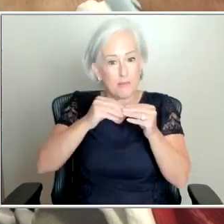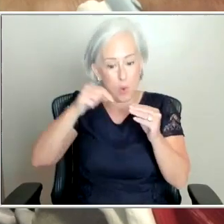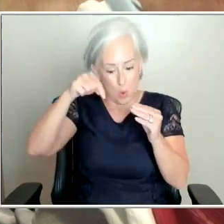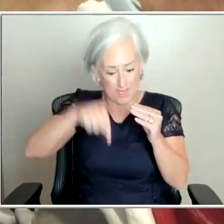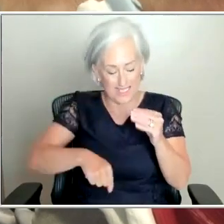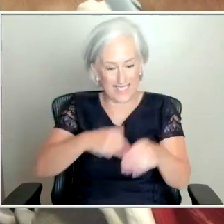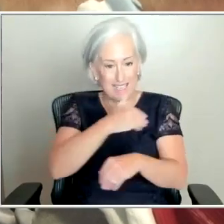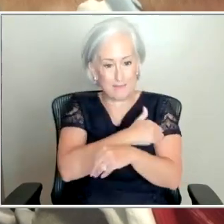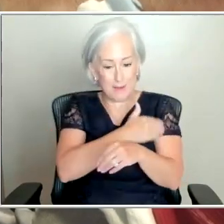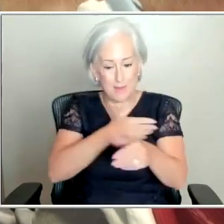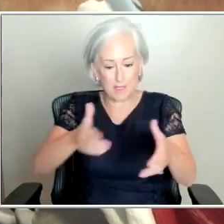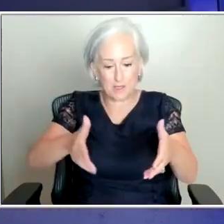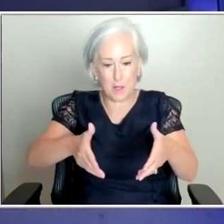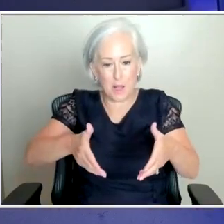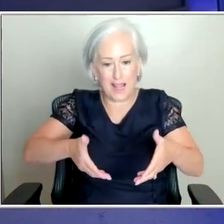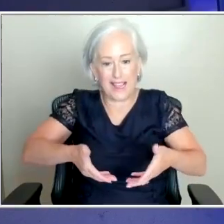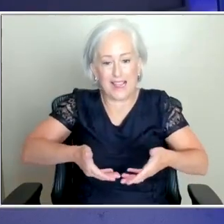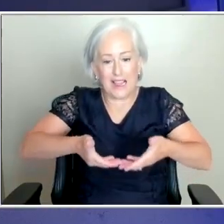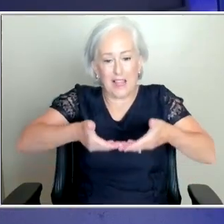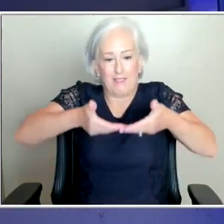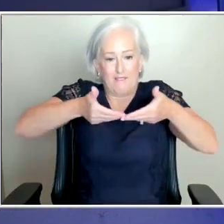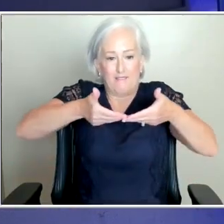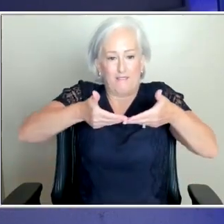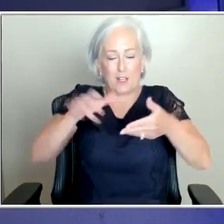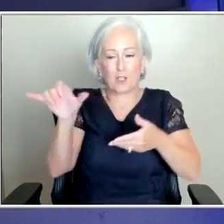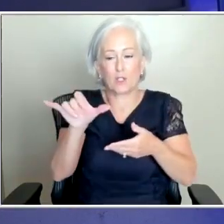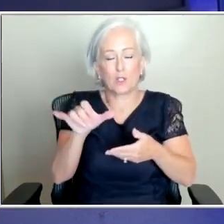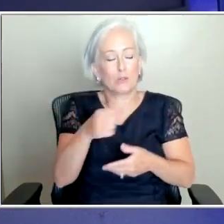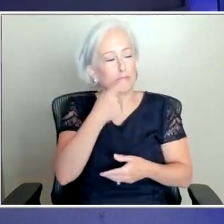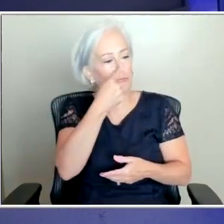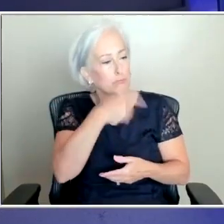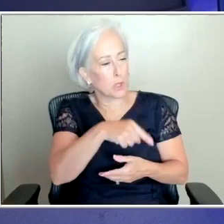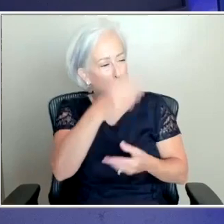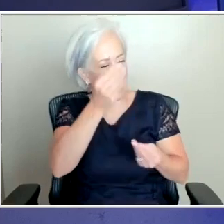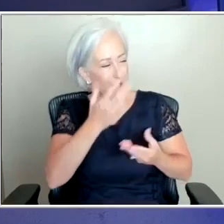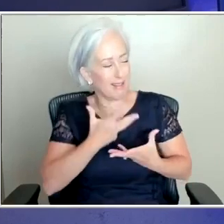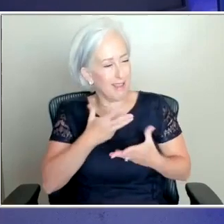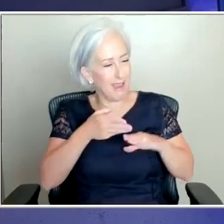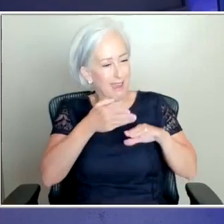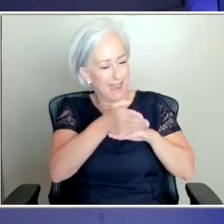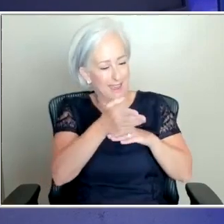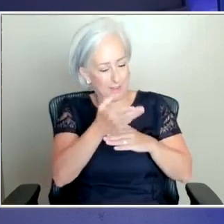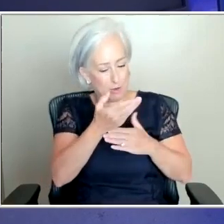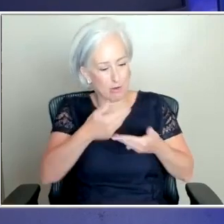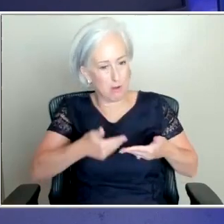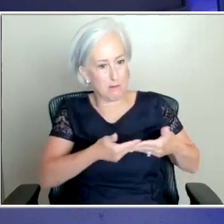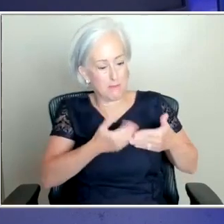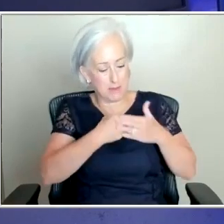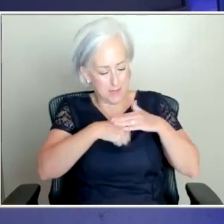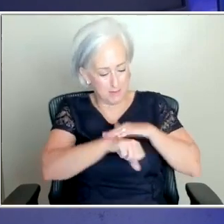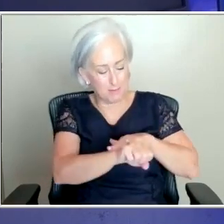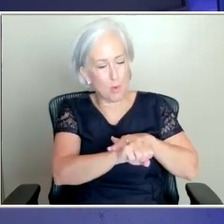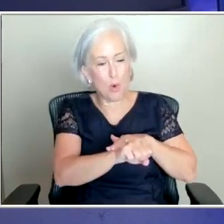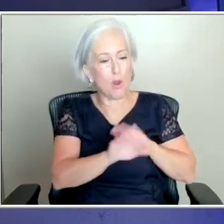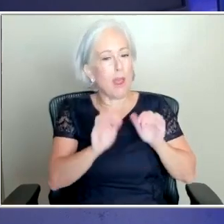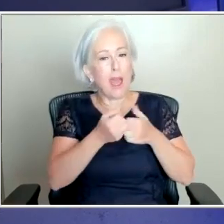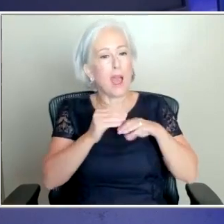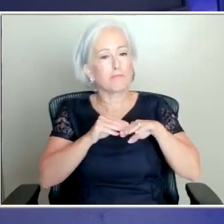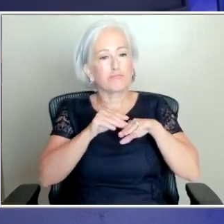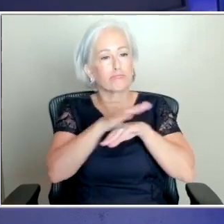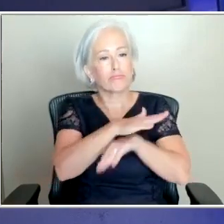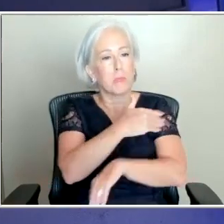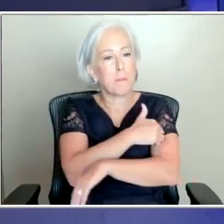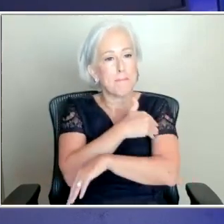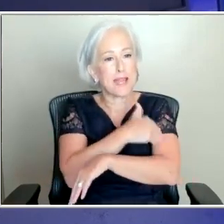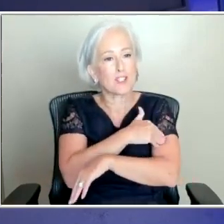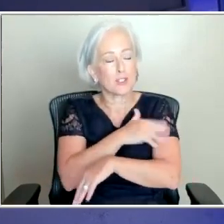organ support. So let's talk about when you have a baby. So how does that affect those muscles? It seems to make sense. You got a big